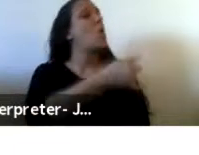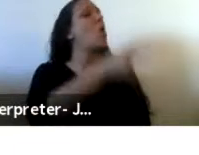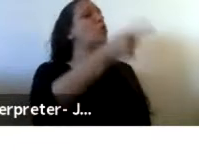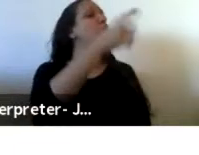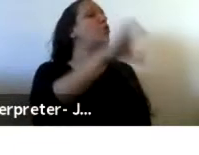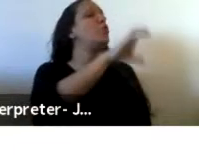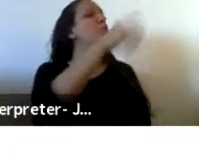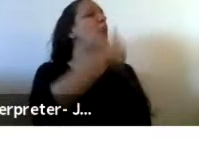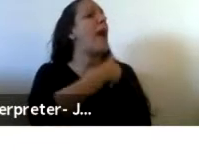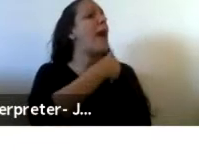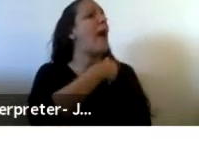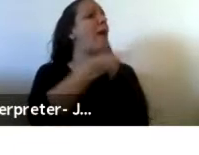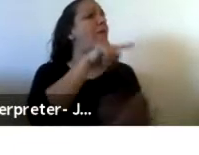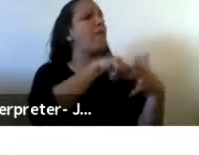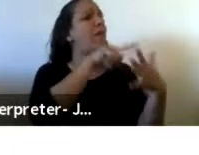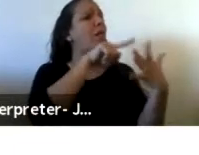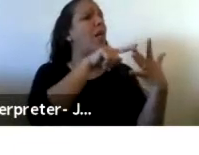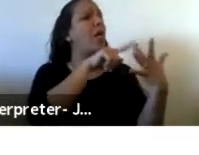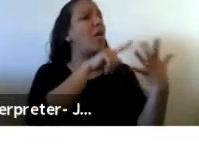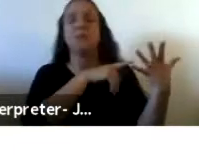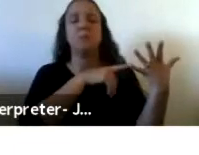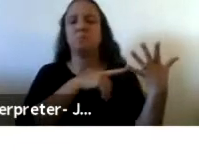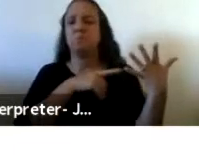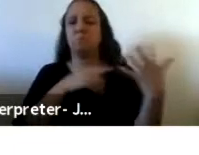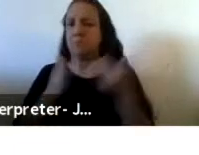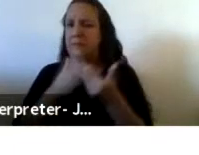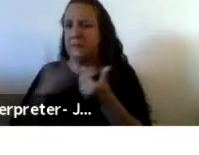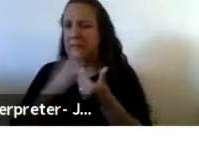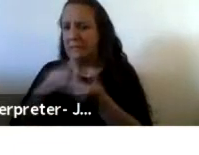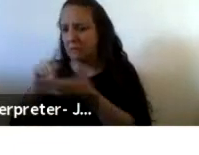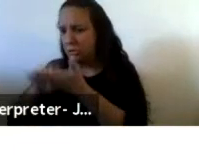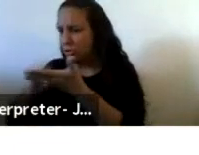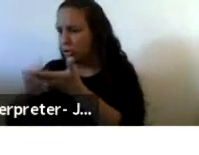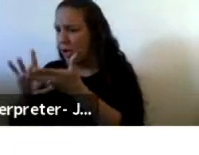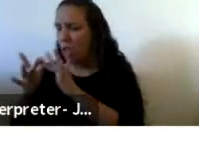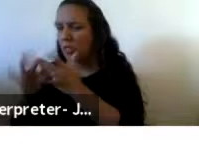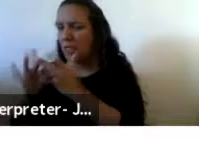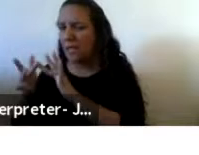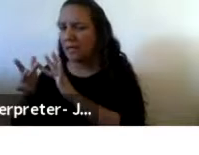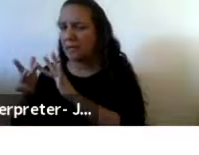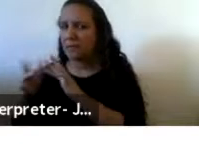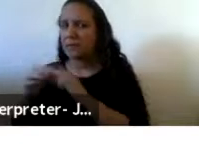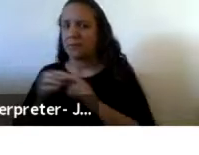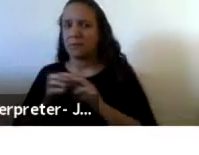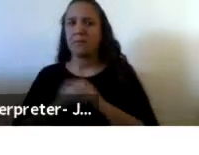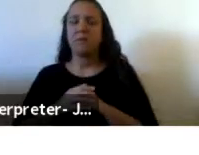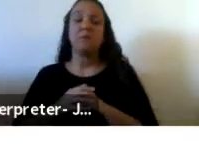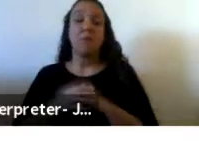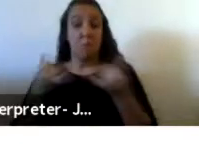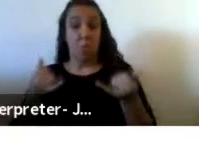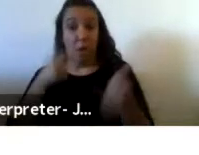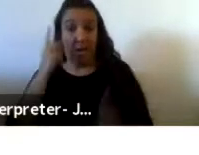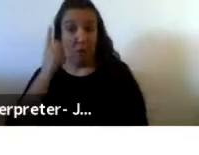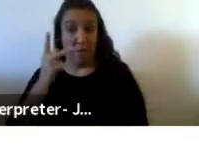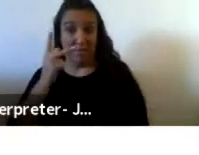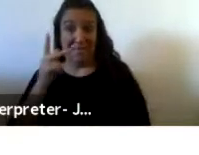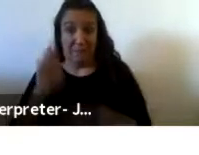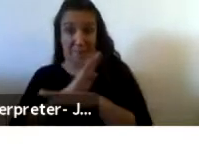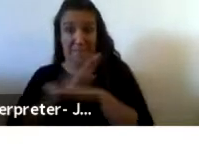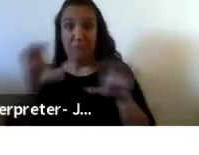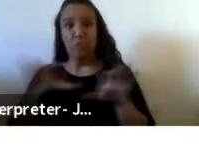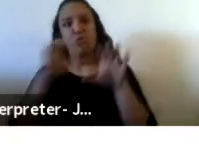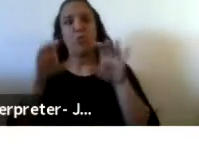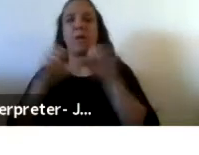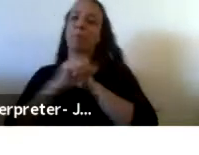item or not. But I will tell you that a lot of times I see some of the businesses that are doing promotions that people that come in and pick